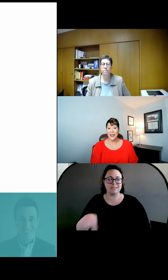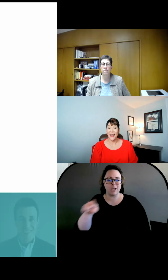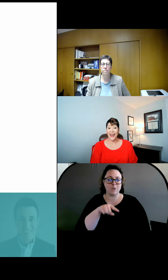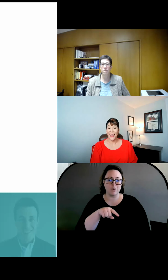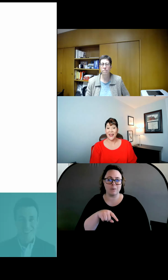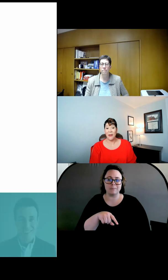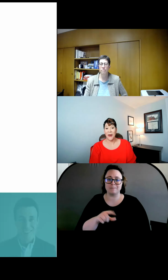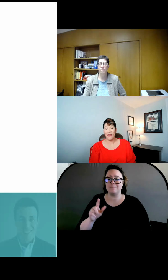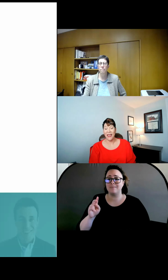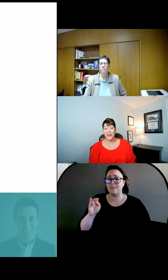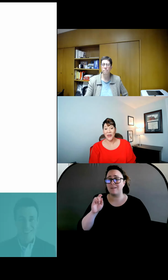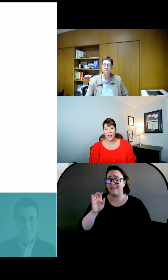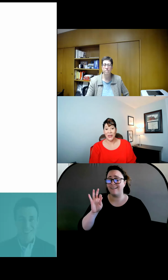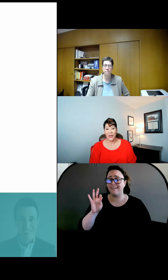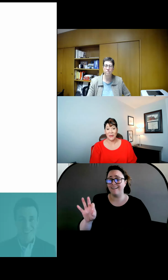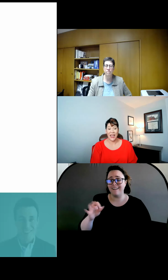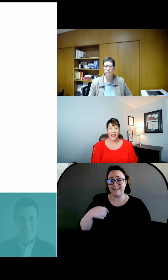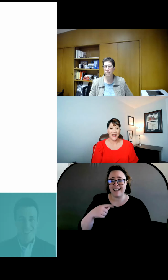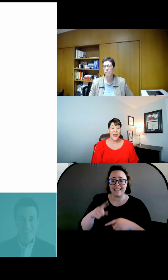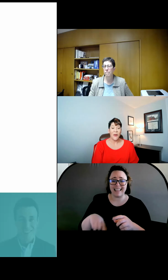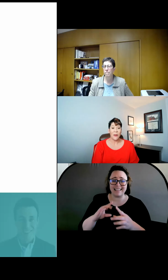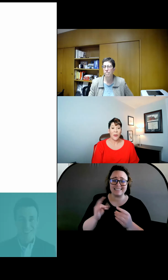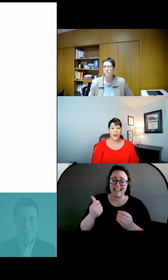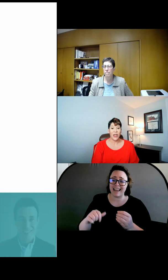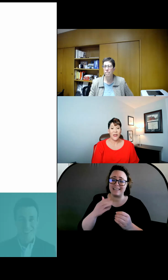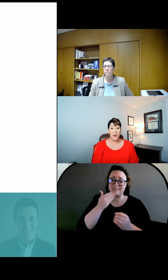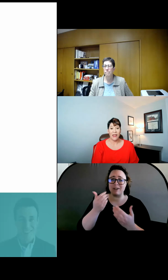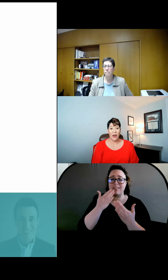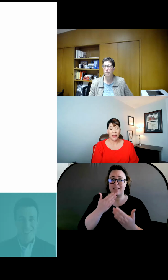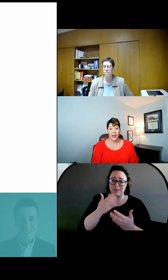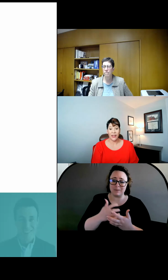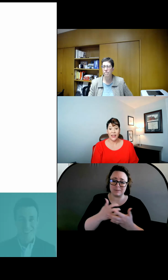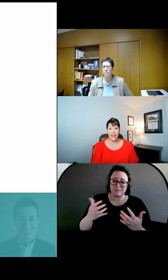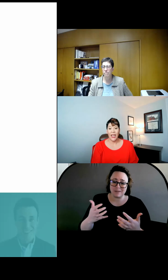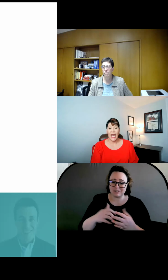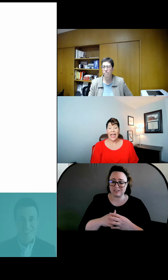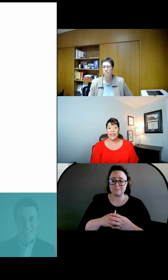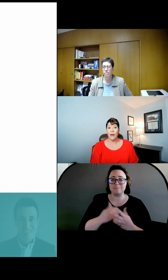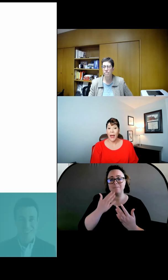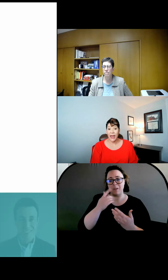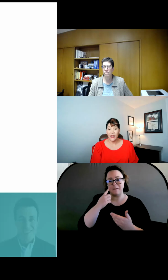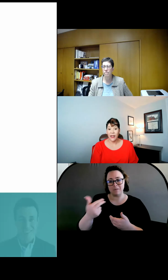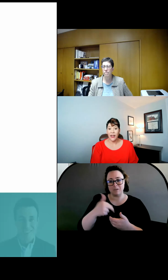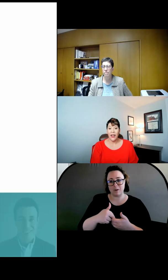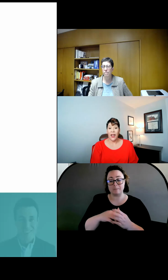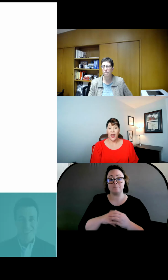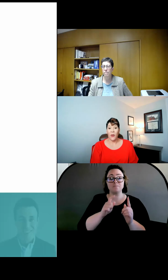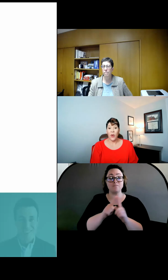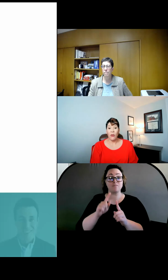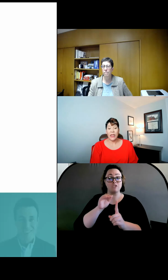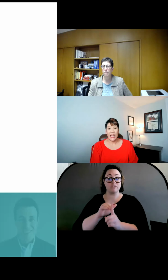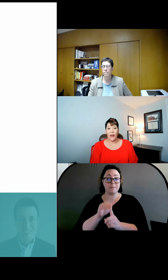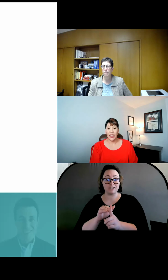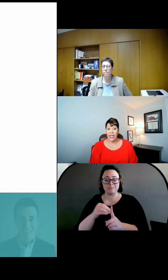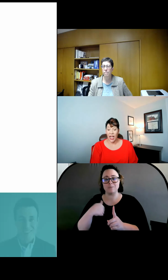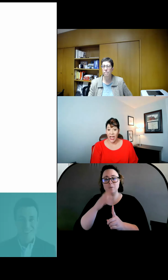I could not have said it better. Thank you so much, Dr. Mosqueda. We appreciate you being here with us. As a reminder, we